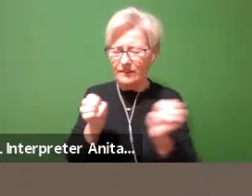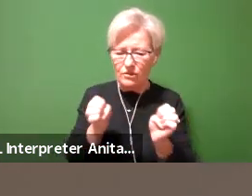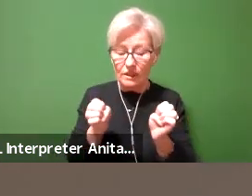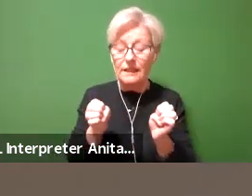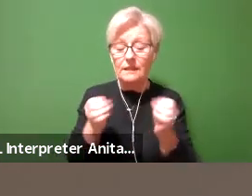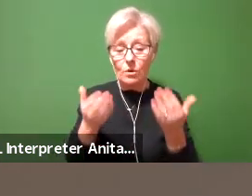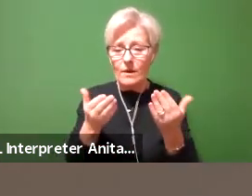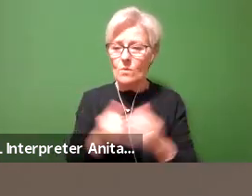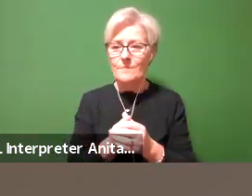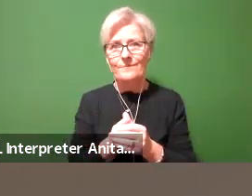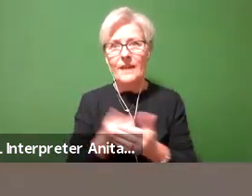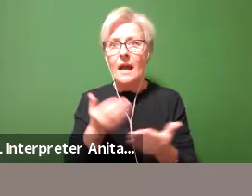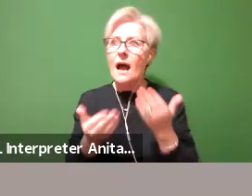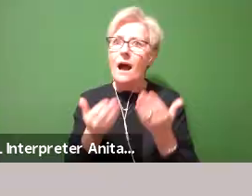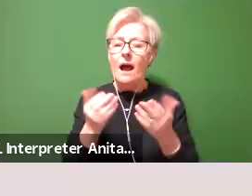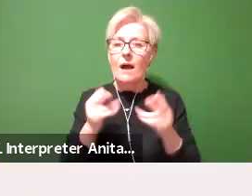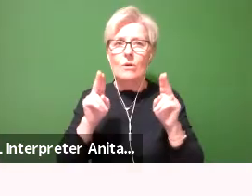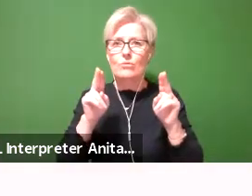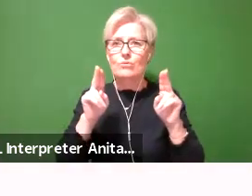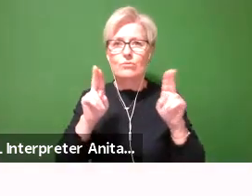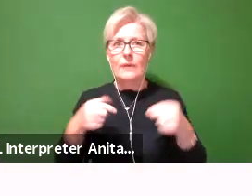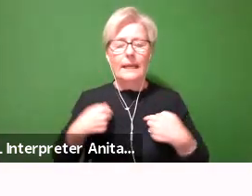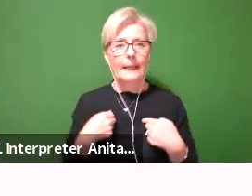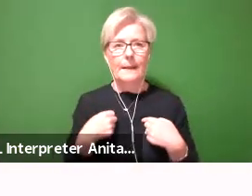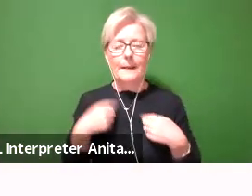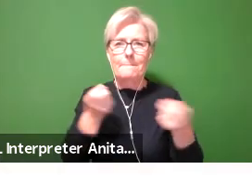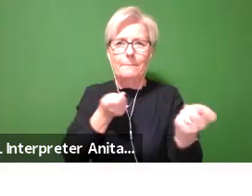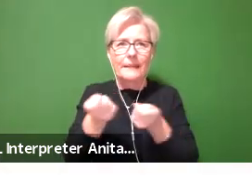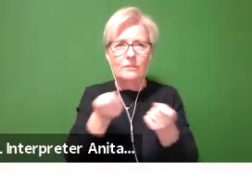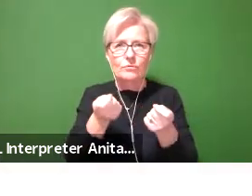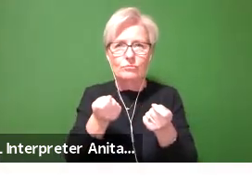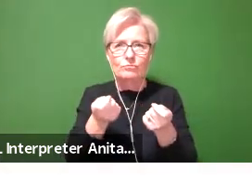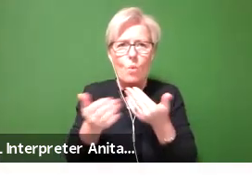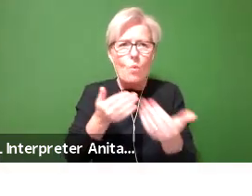I manage this or what can I do?